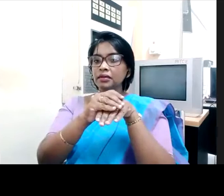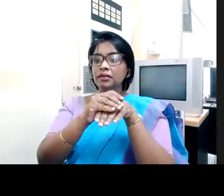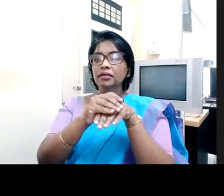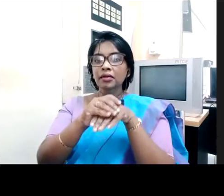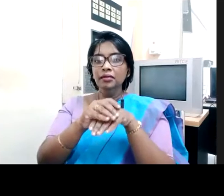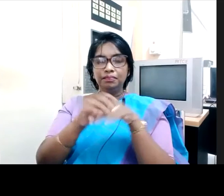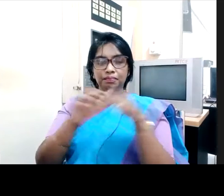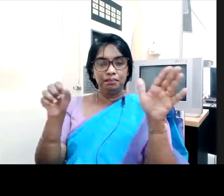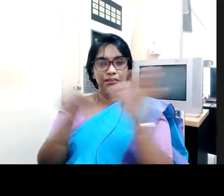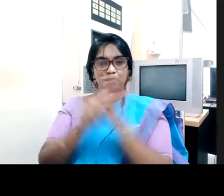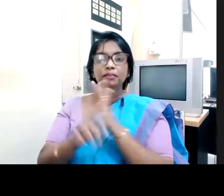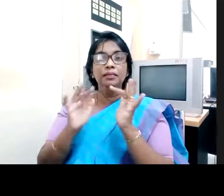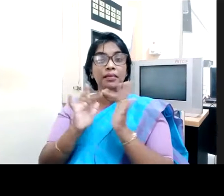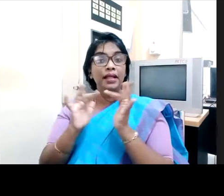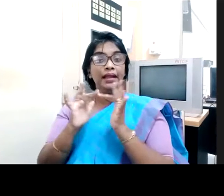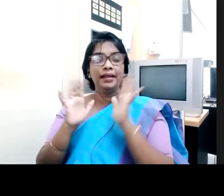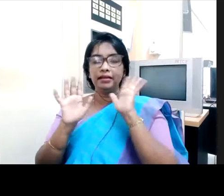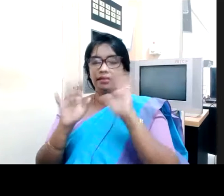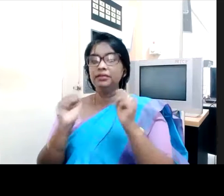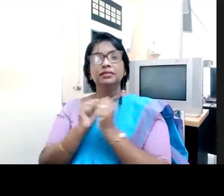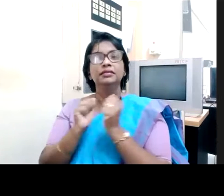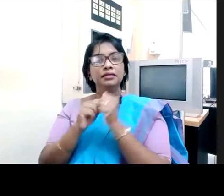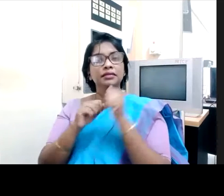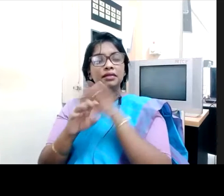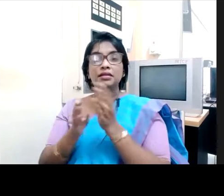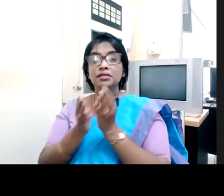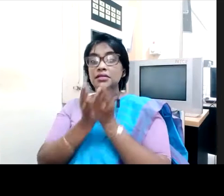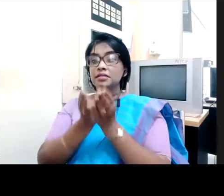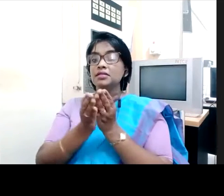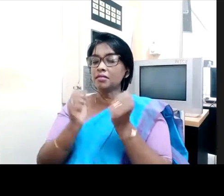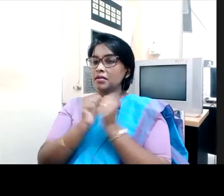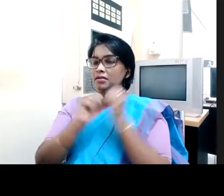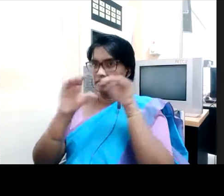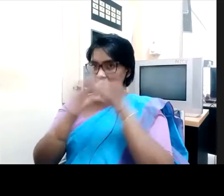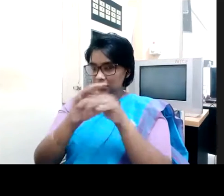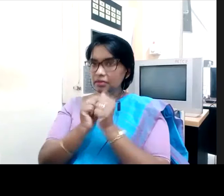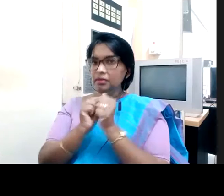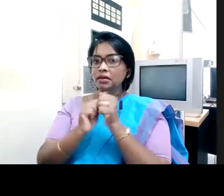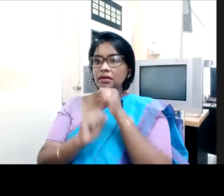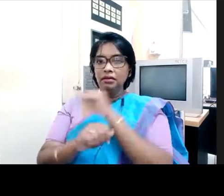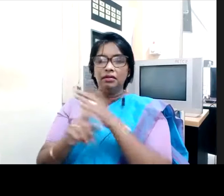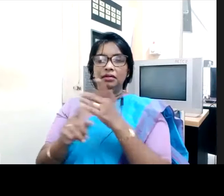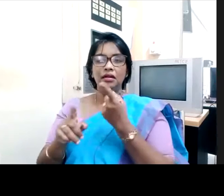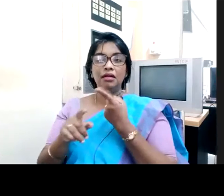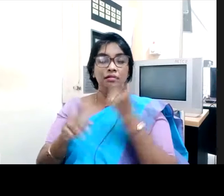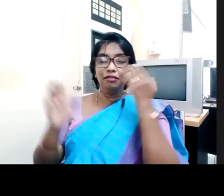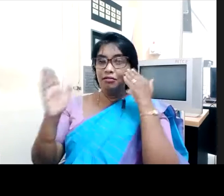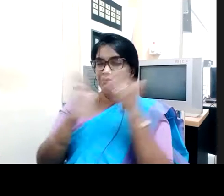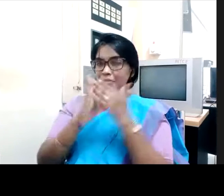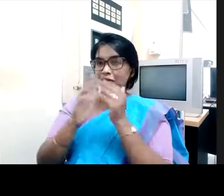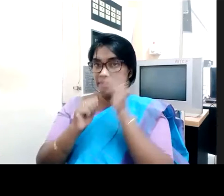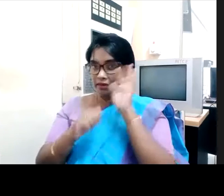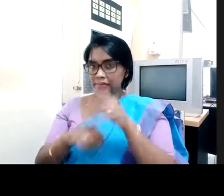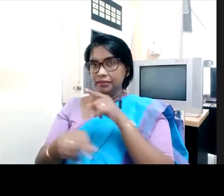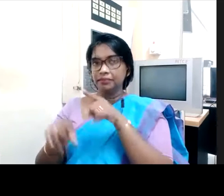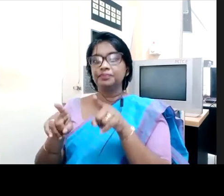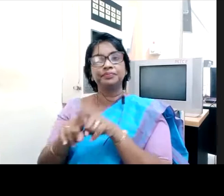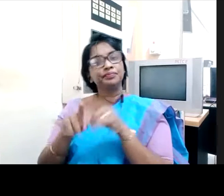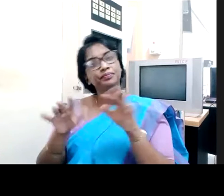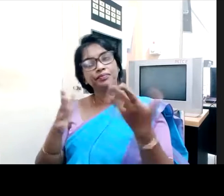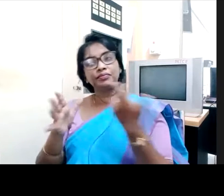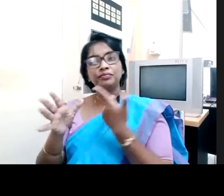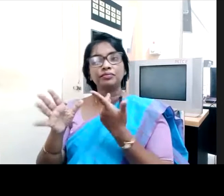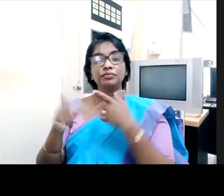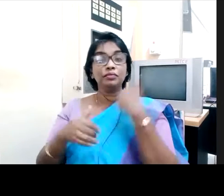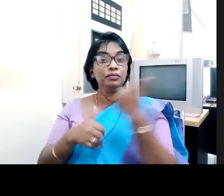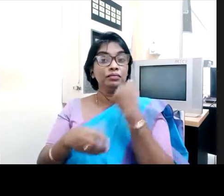Am I resource-based? Am I knowledge-based? Or am I innovation-based? And I really love to see